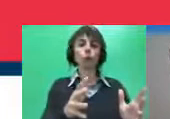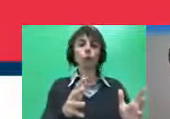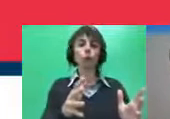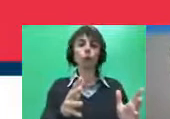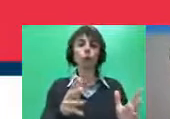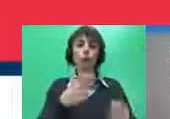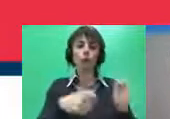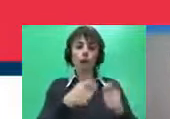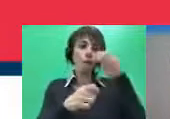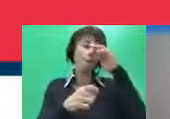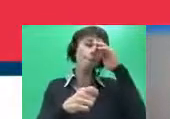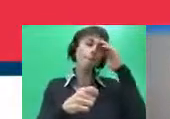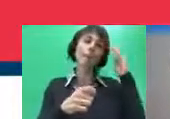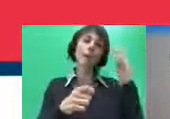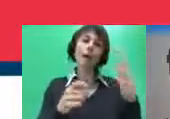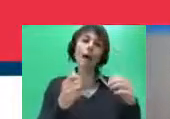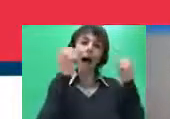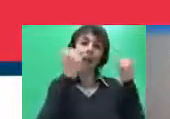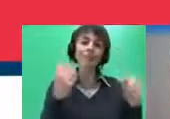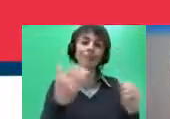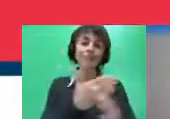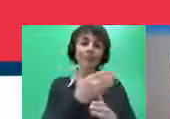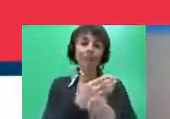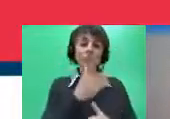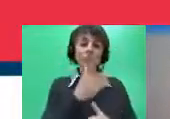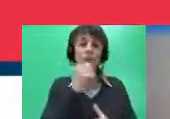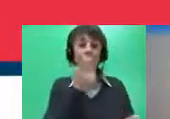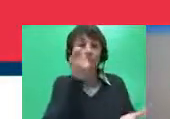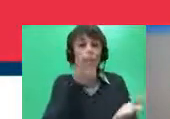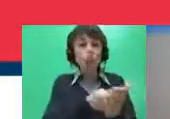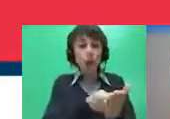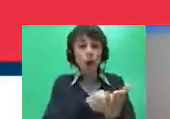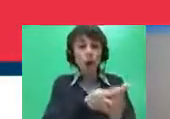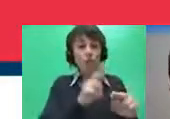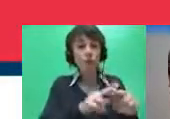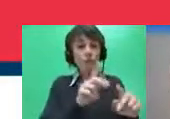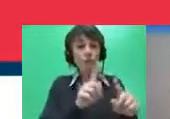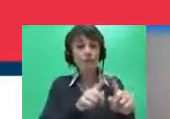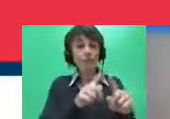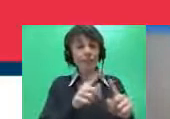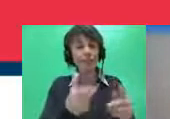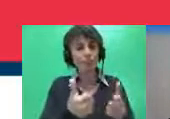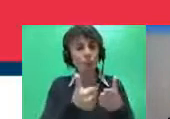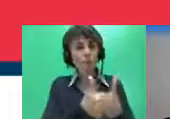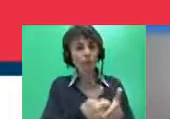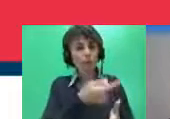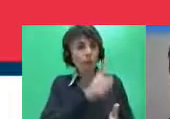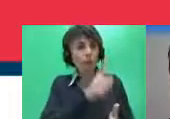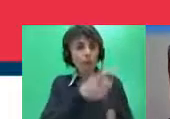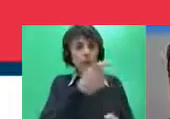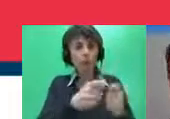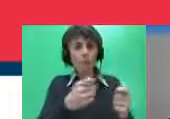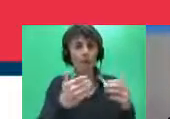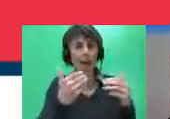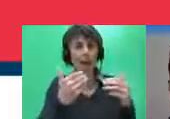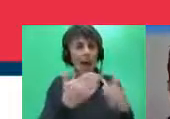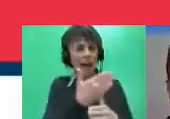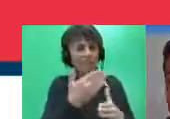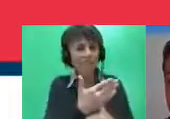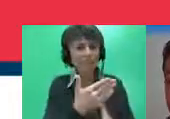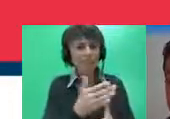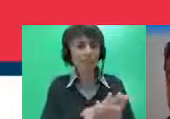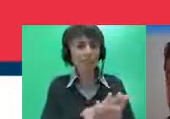fee to provide a letter to that individual, up to something like £60. So you just think about the number of barriers that are there for that individual that may have taken